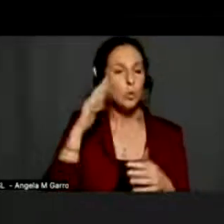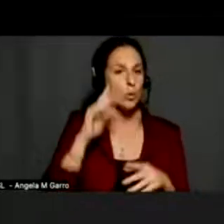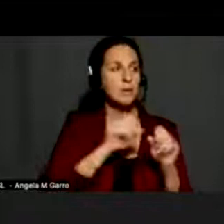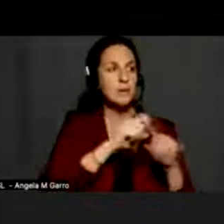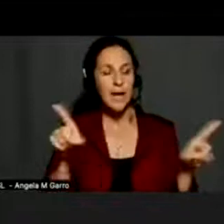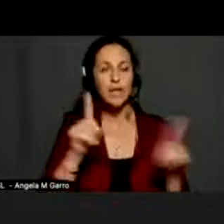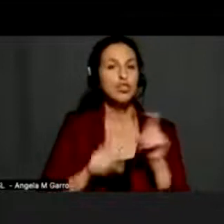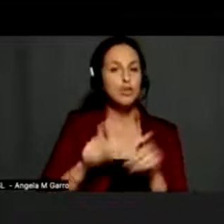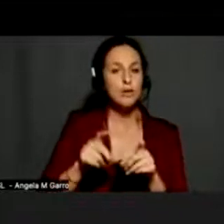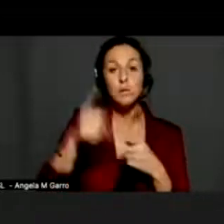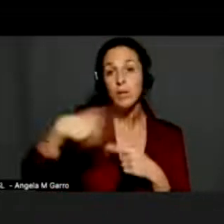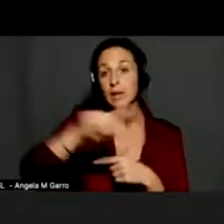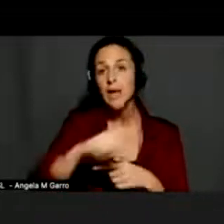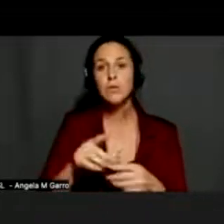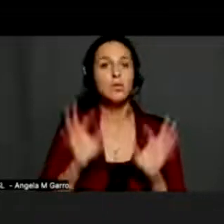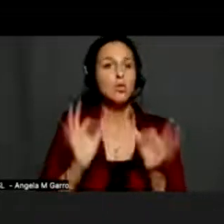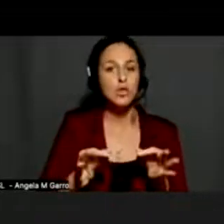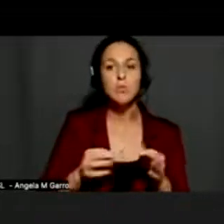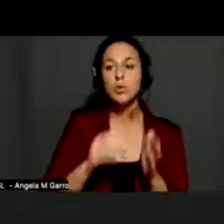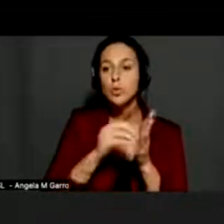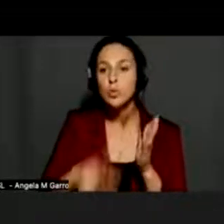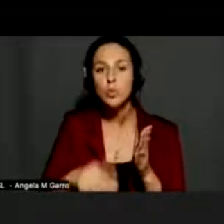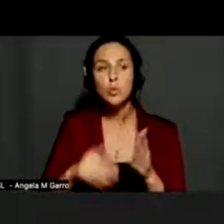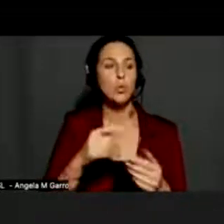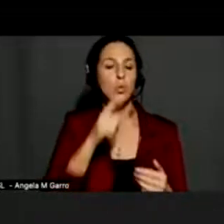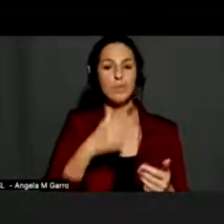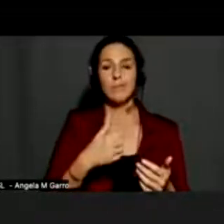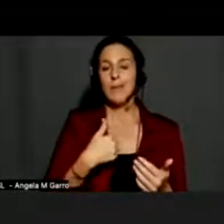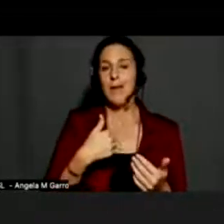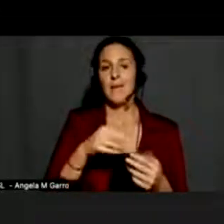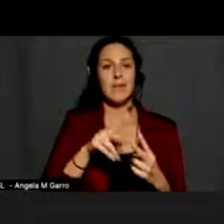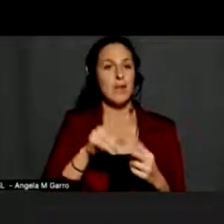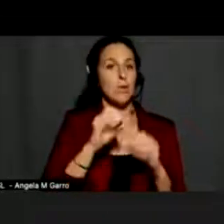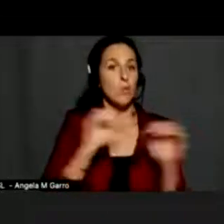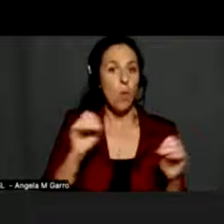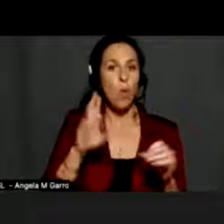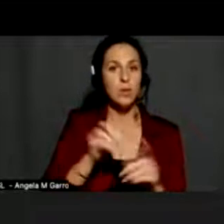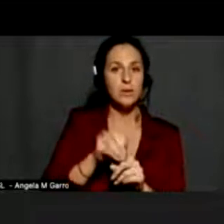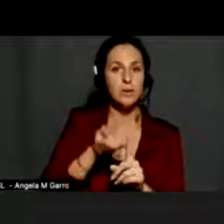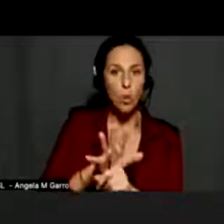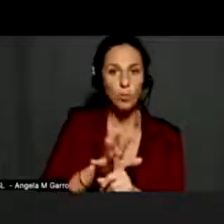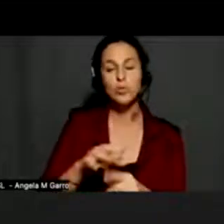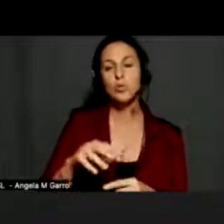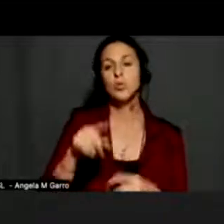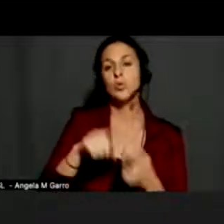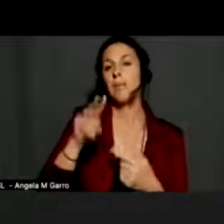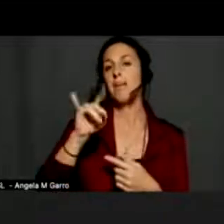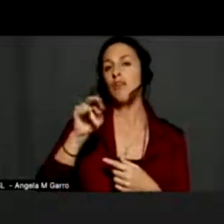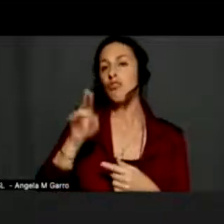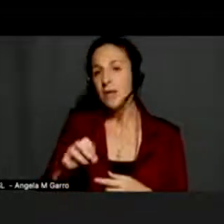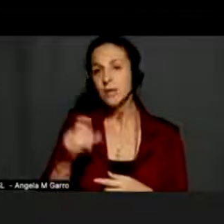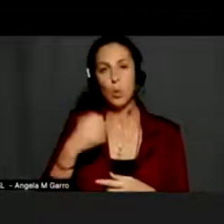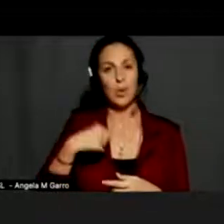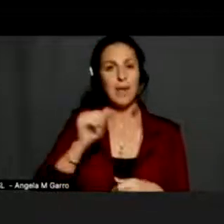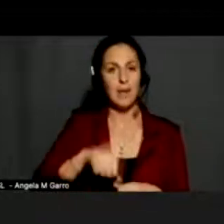determine students that have no or limited exposure to Mandarin so that we can invite them to our 2-week Kickstart program